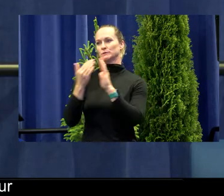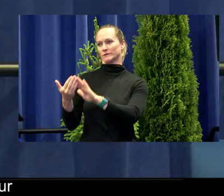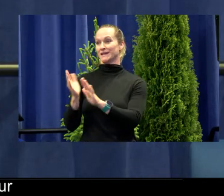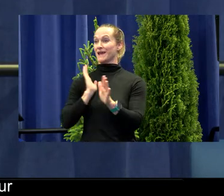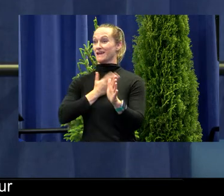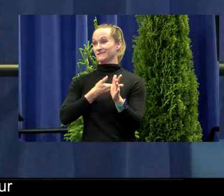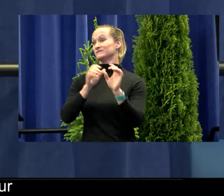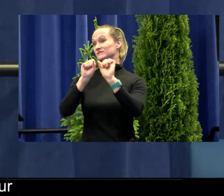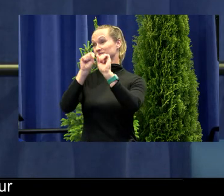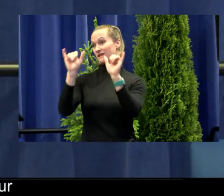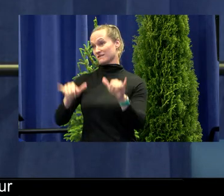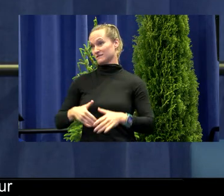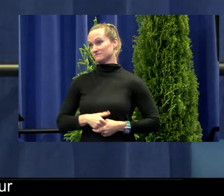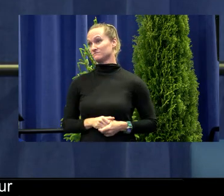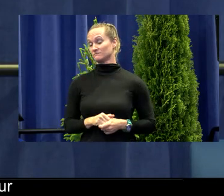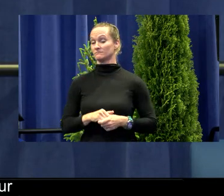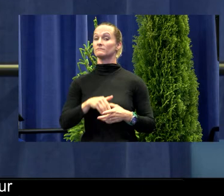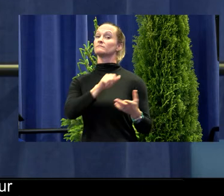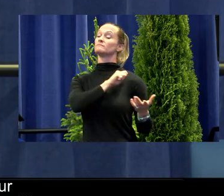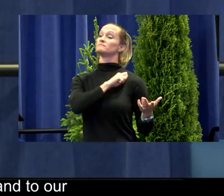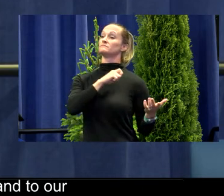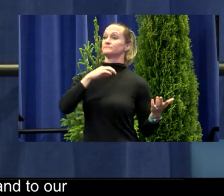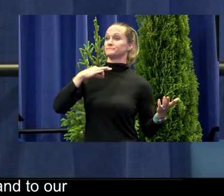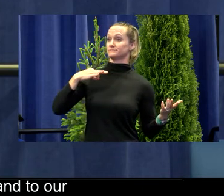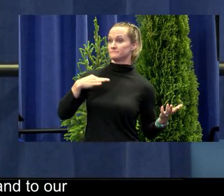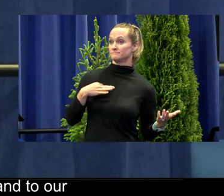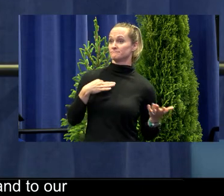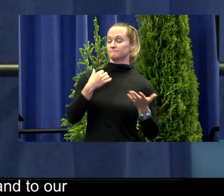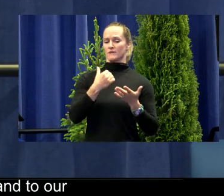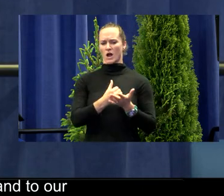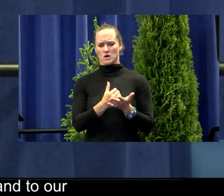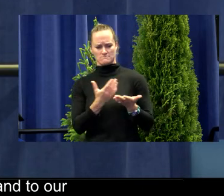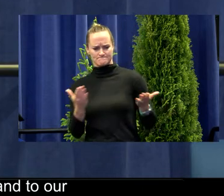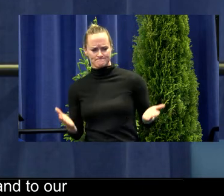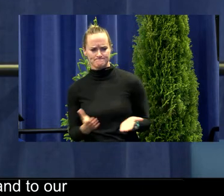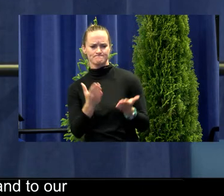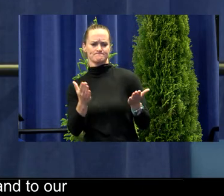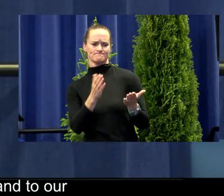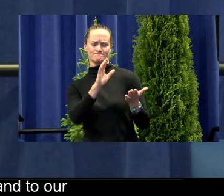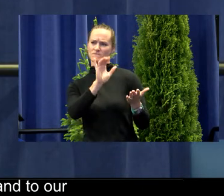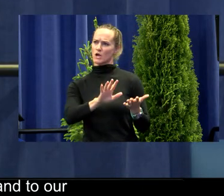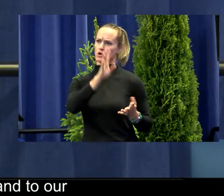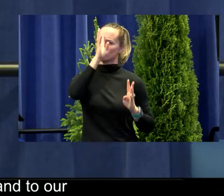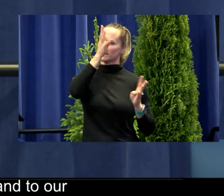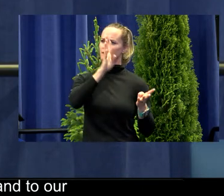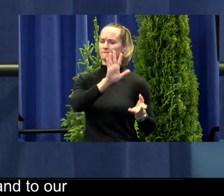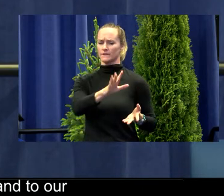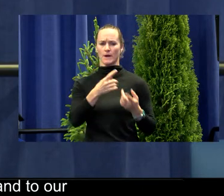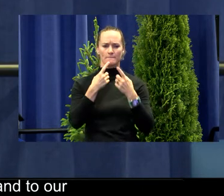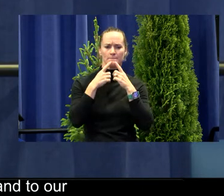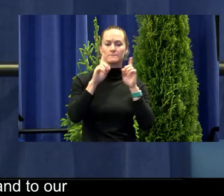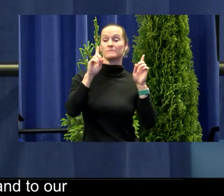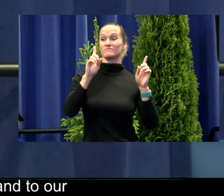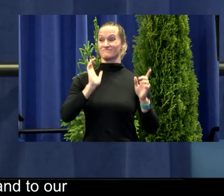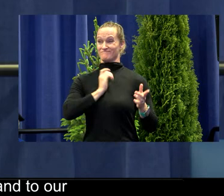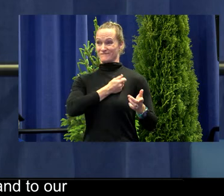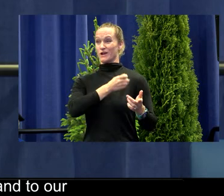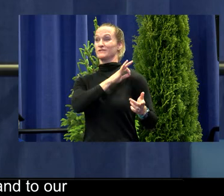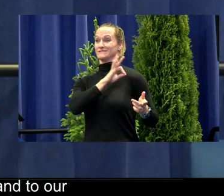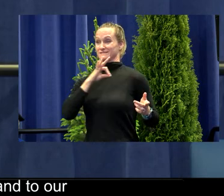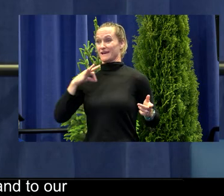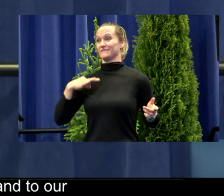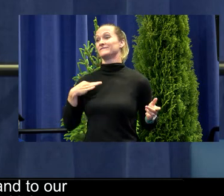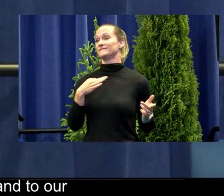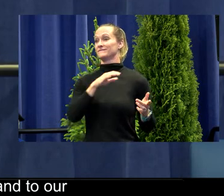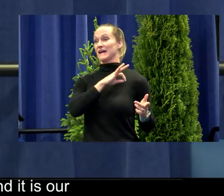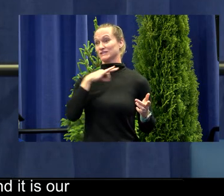society. Our faculty help nurture this creativity and excellence, and it is our faculty and staff who